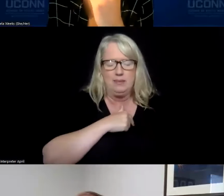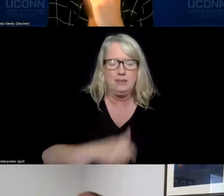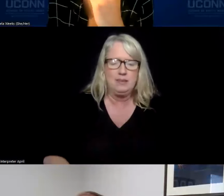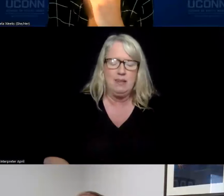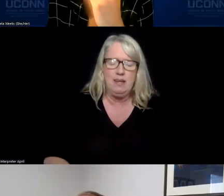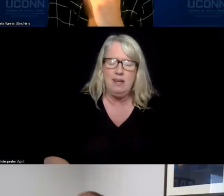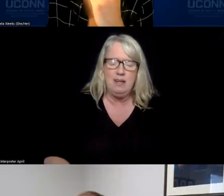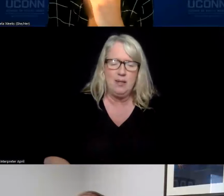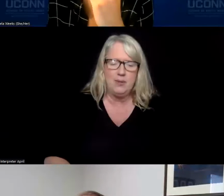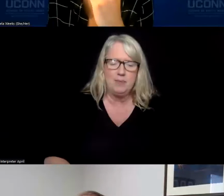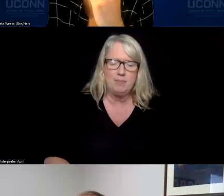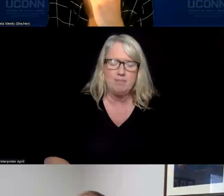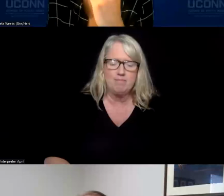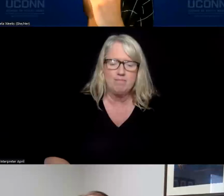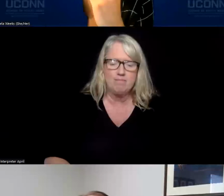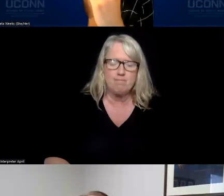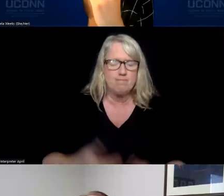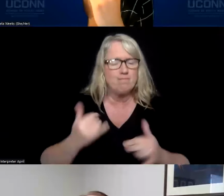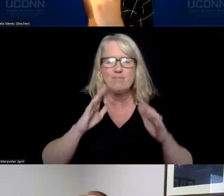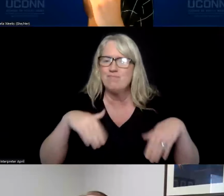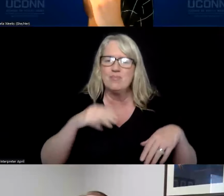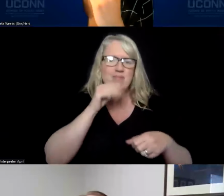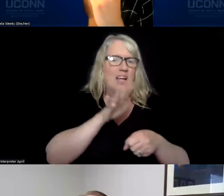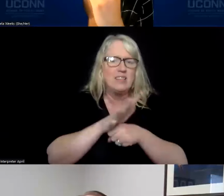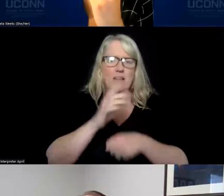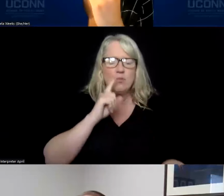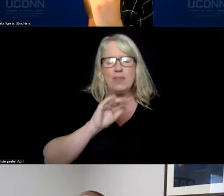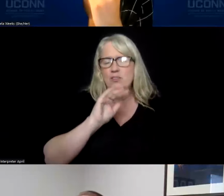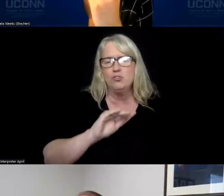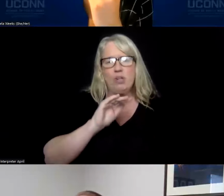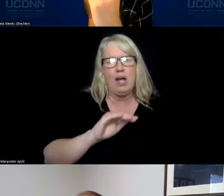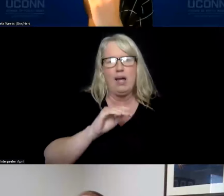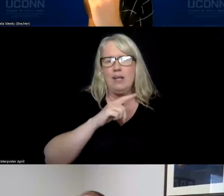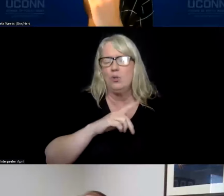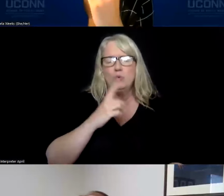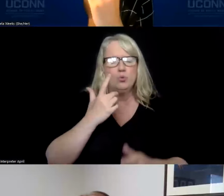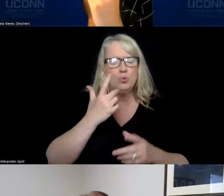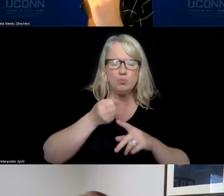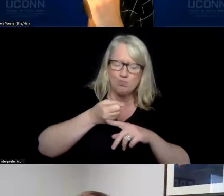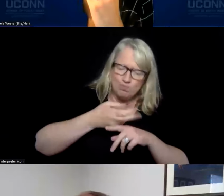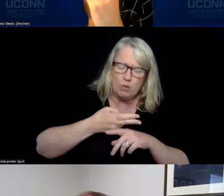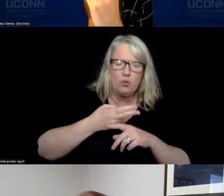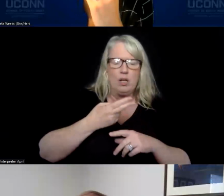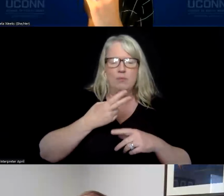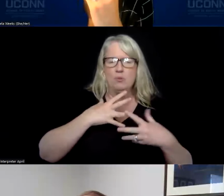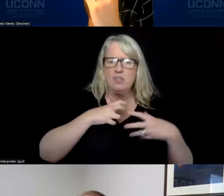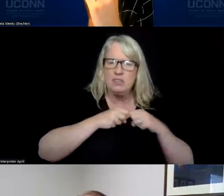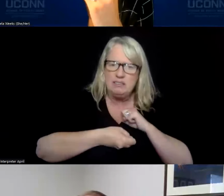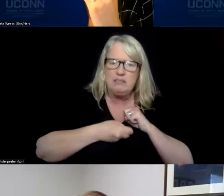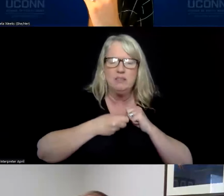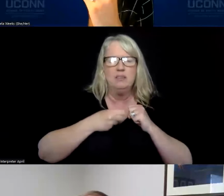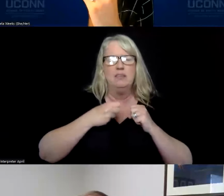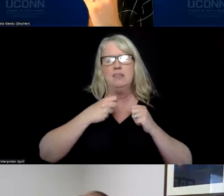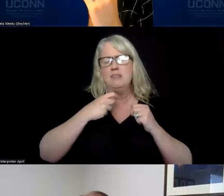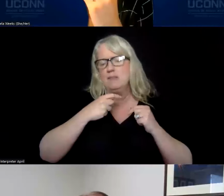And yet that wasn't enough for this child to overcome the pain that they had had and the beliefs that had